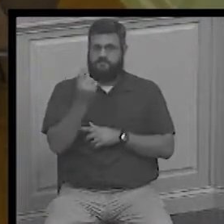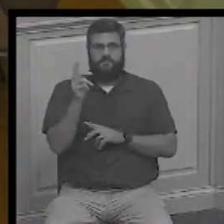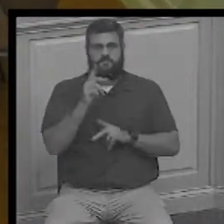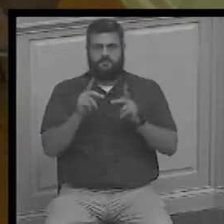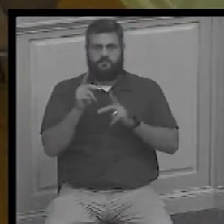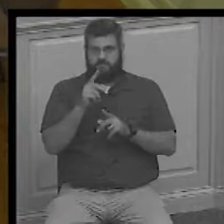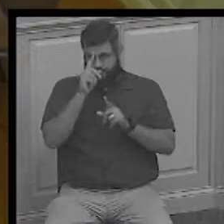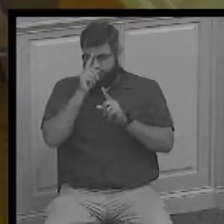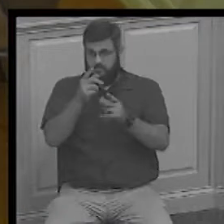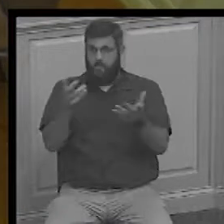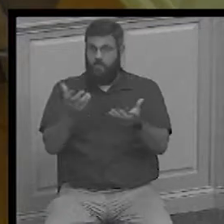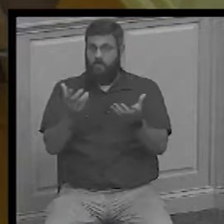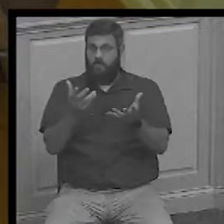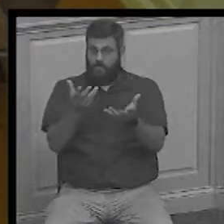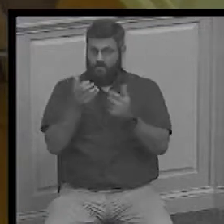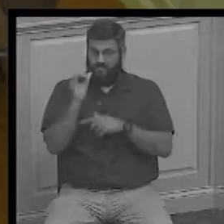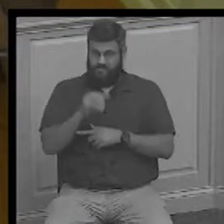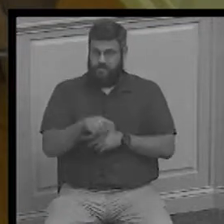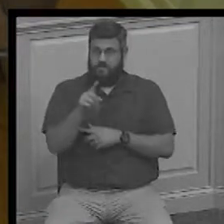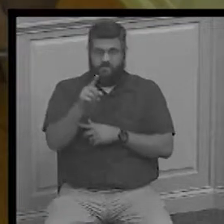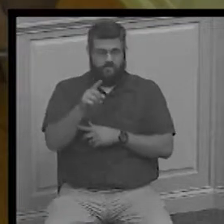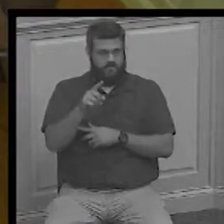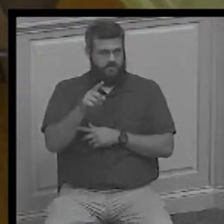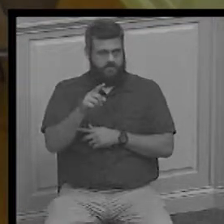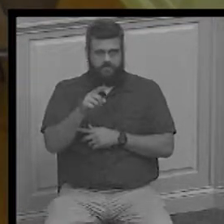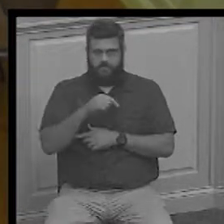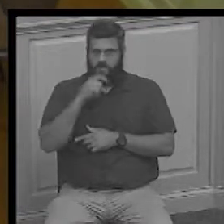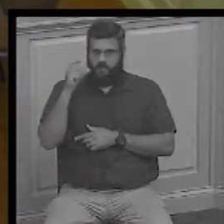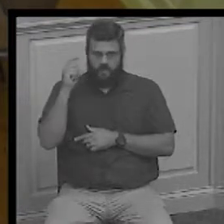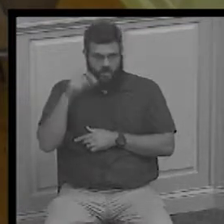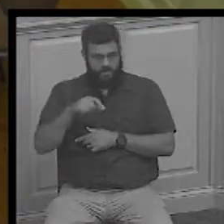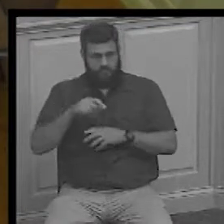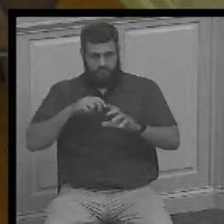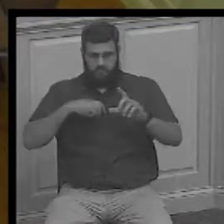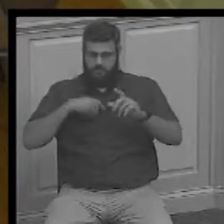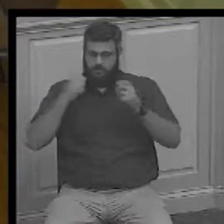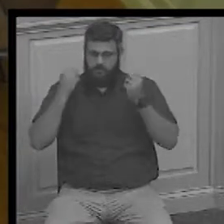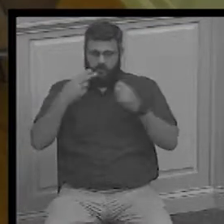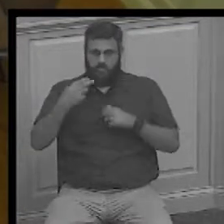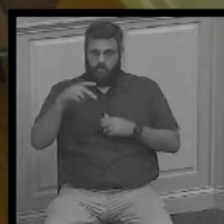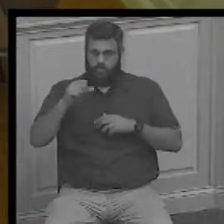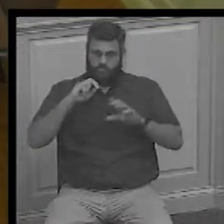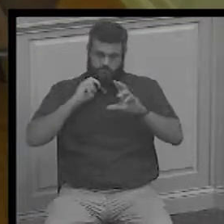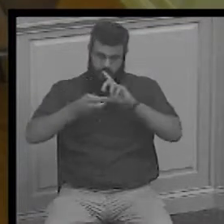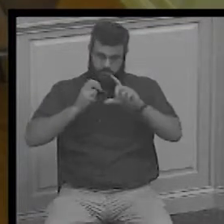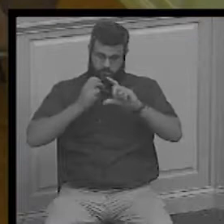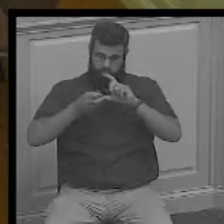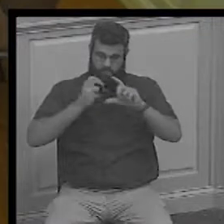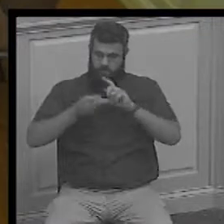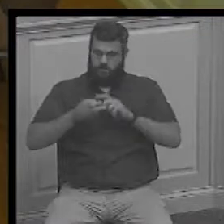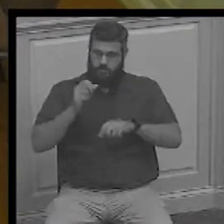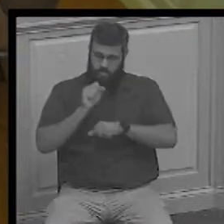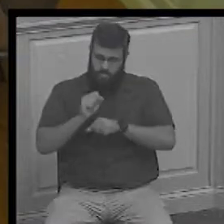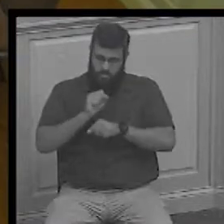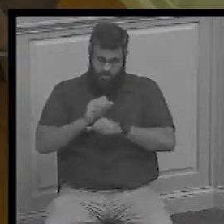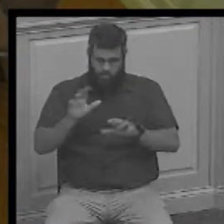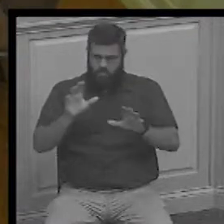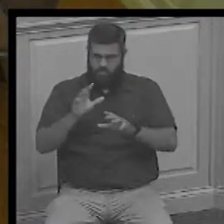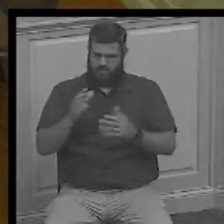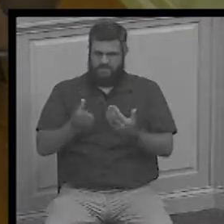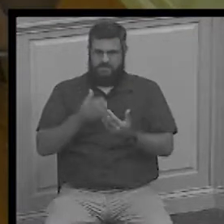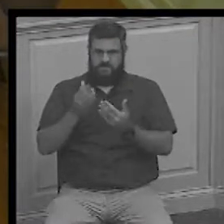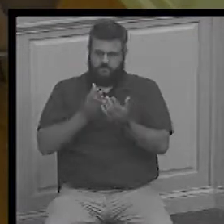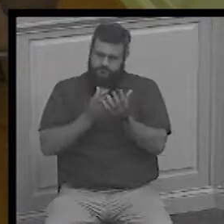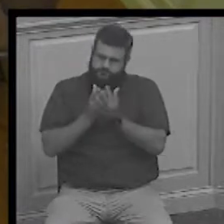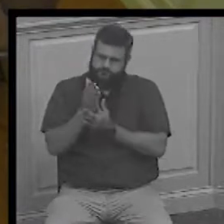want to do and they don't have to jump through a ring of fire to do it. So I think that's heading in the right direction, and